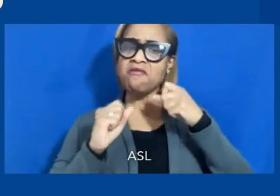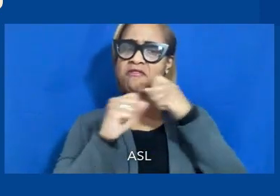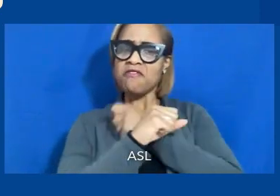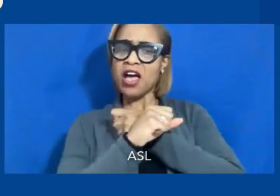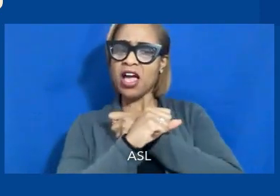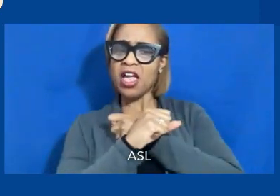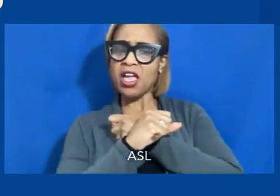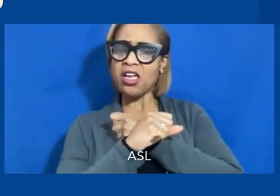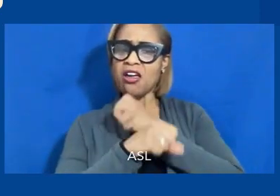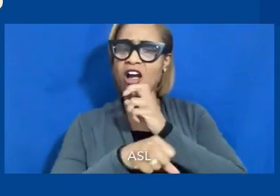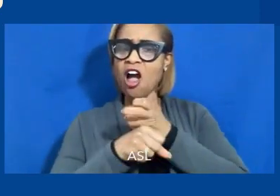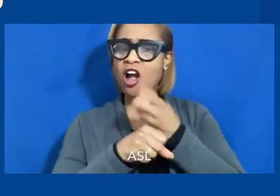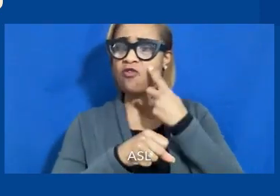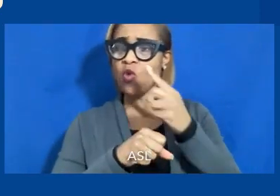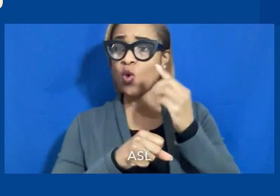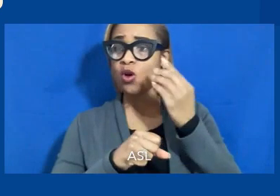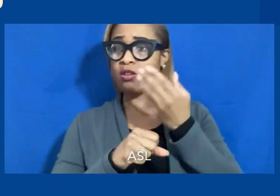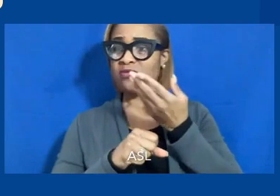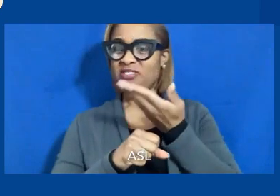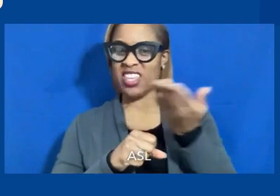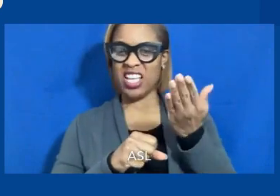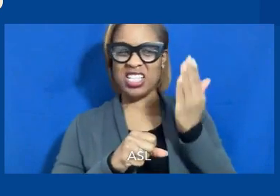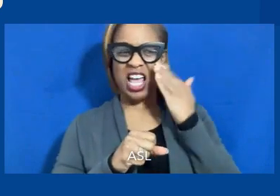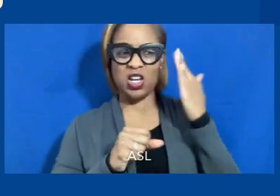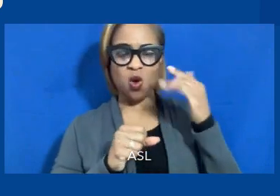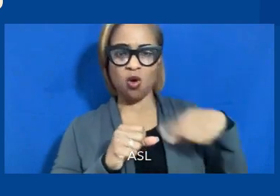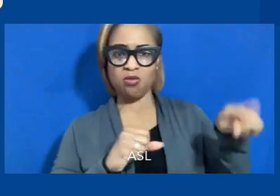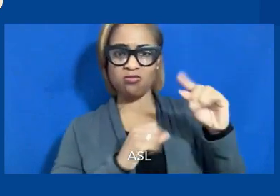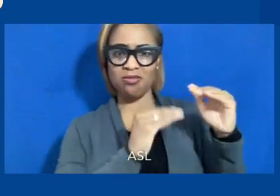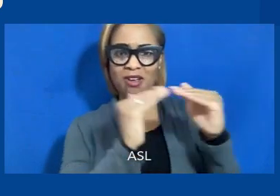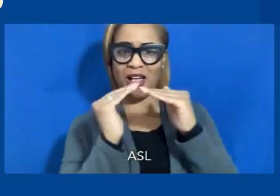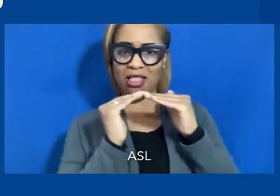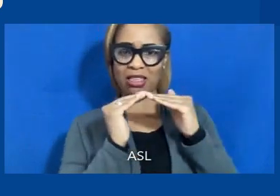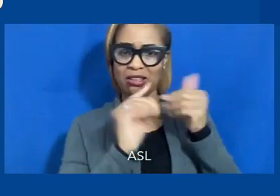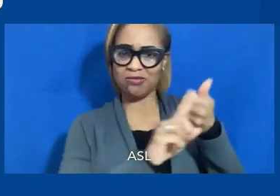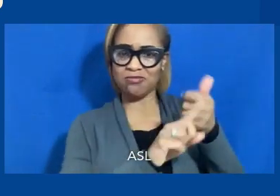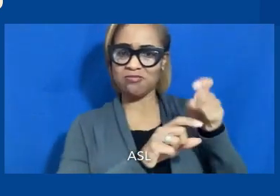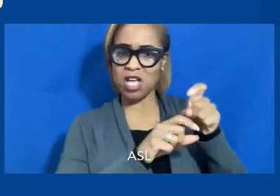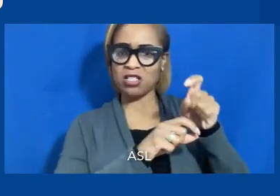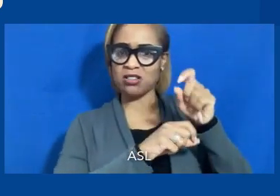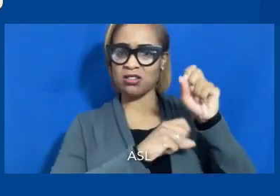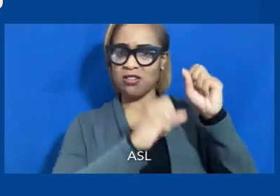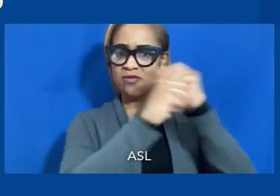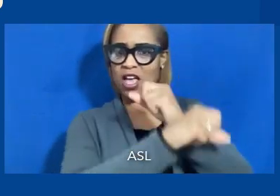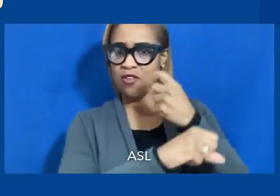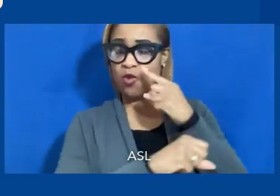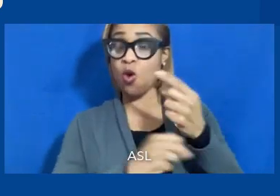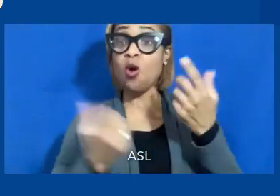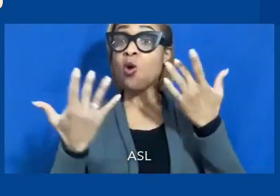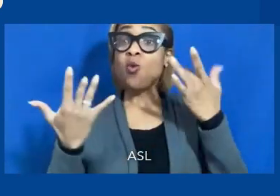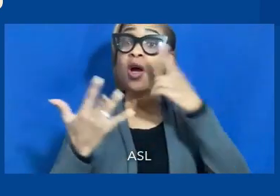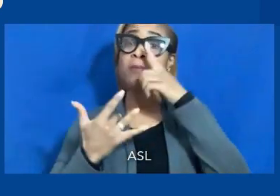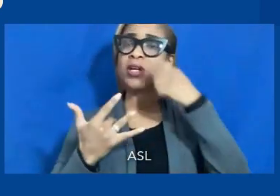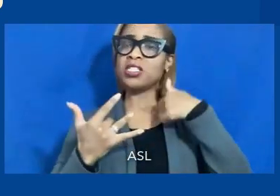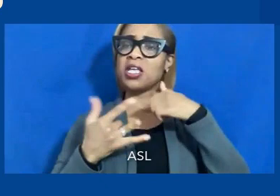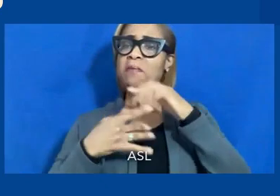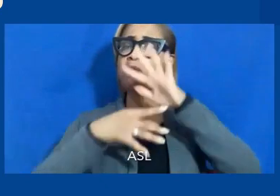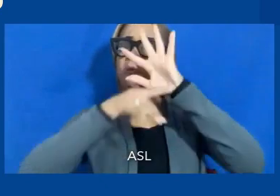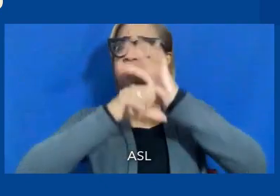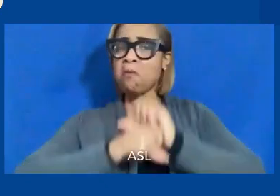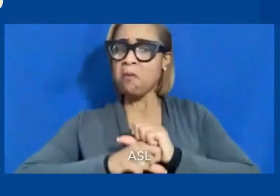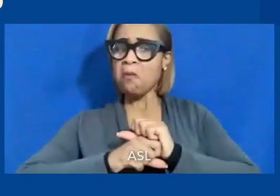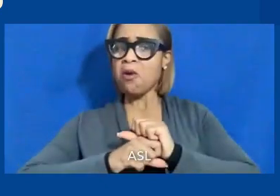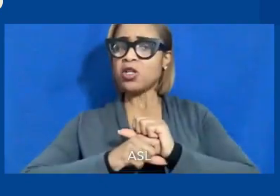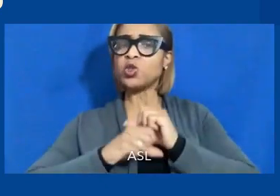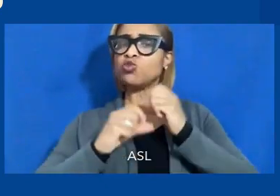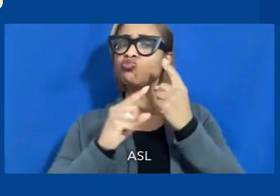my colleagues have to fight really hard for. And I think it's because I had become so habituated to baseline, you know, a